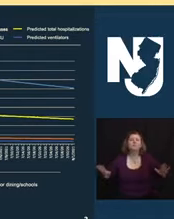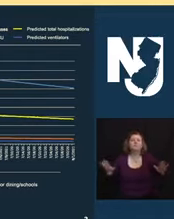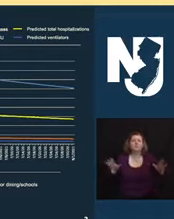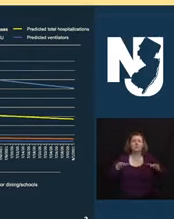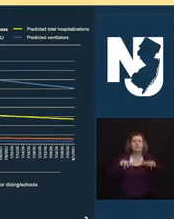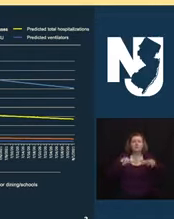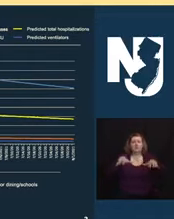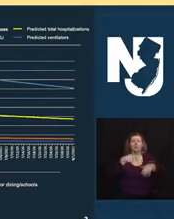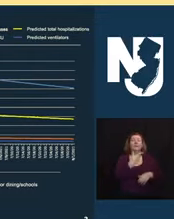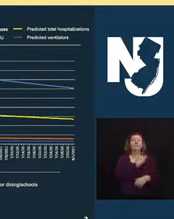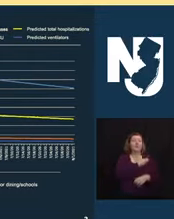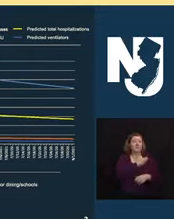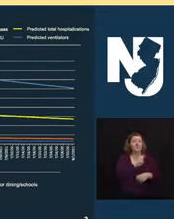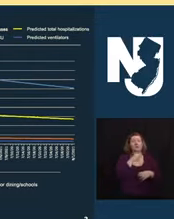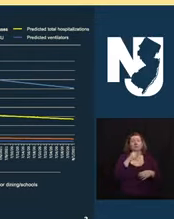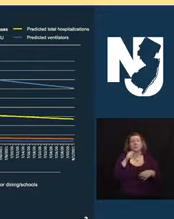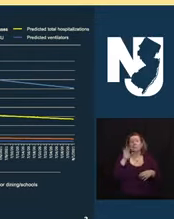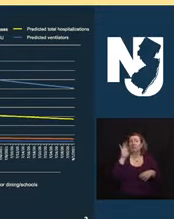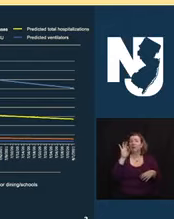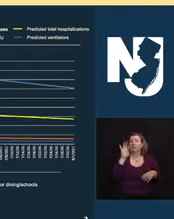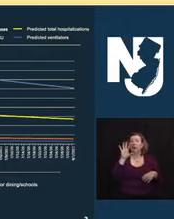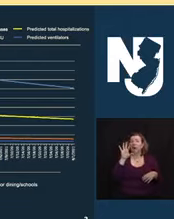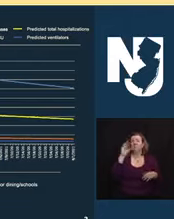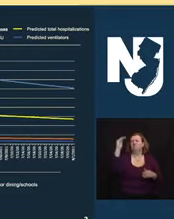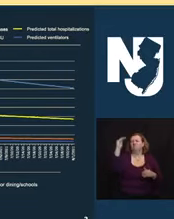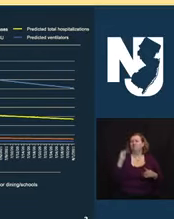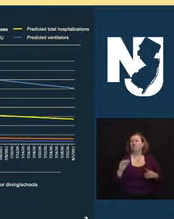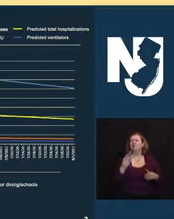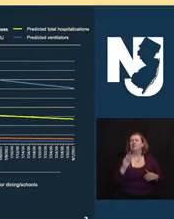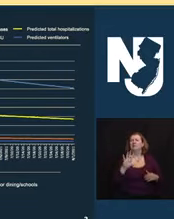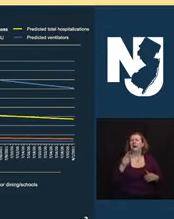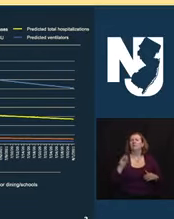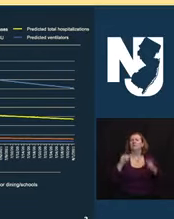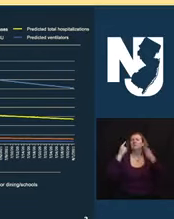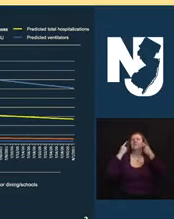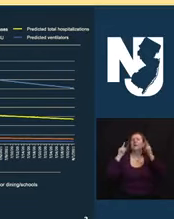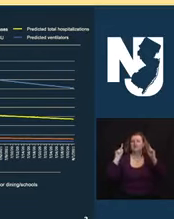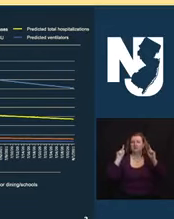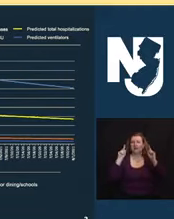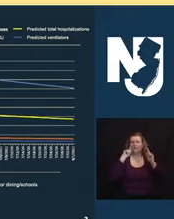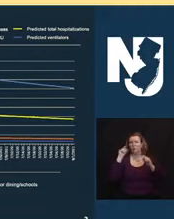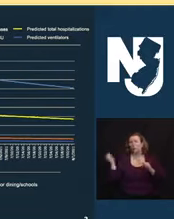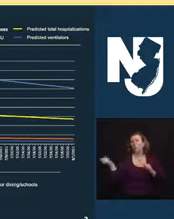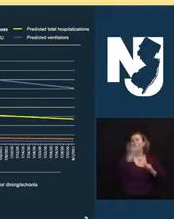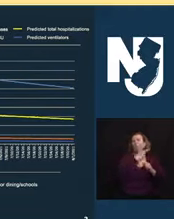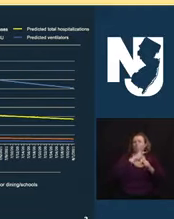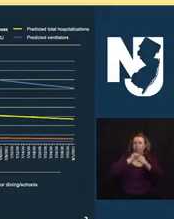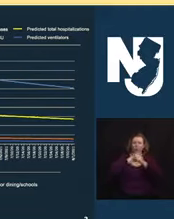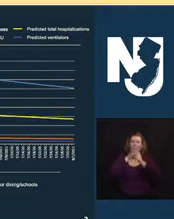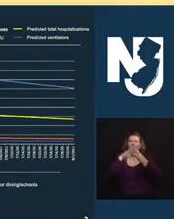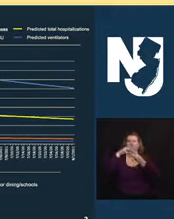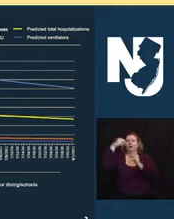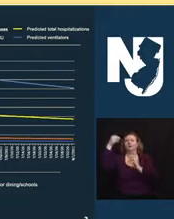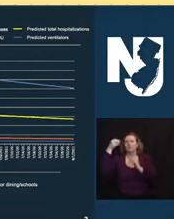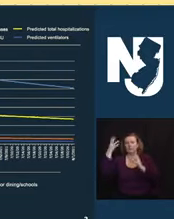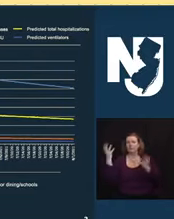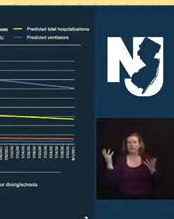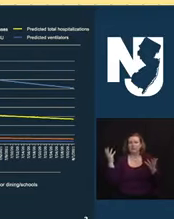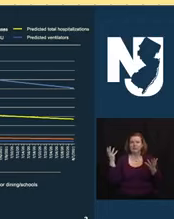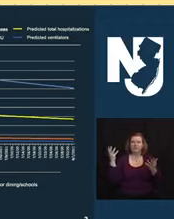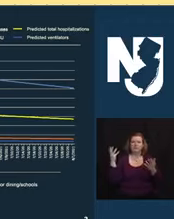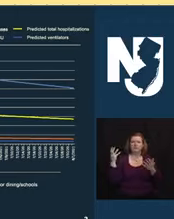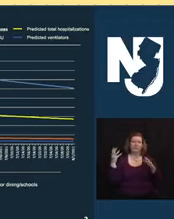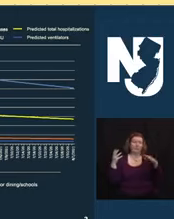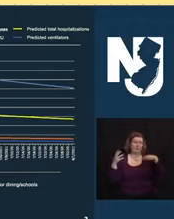prove 65% effective against all variants. Not 90-something%, but